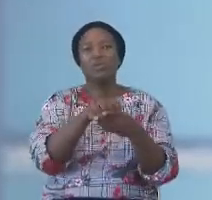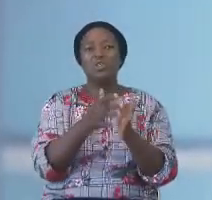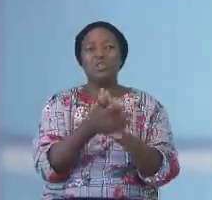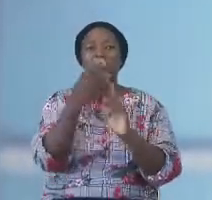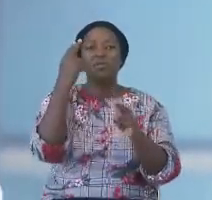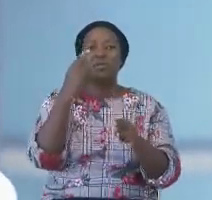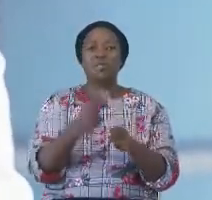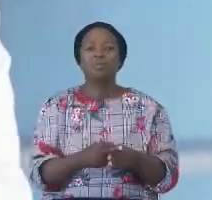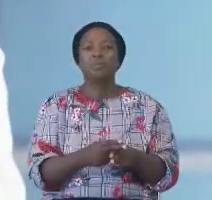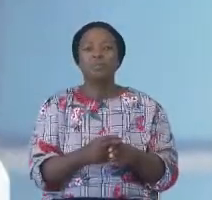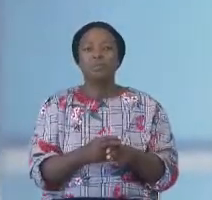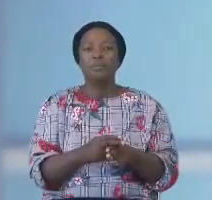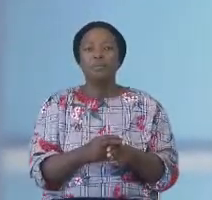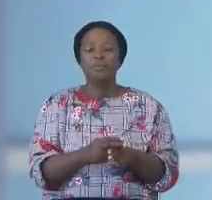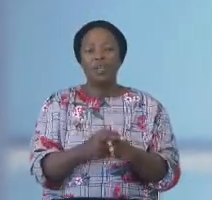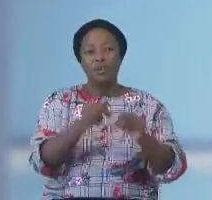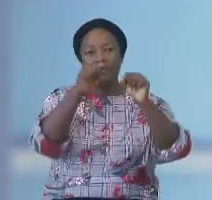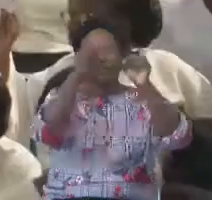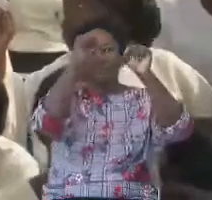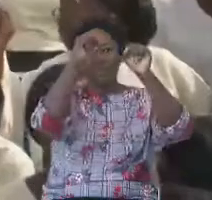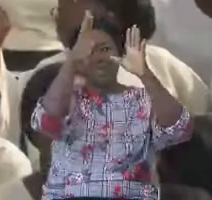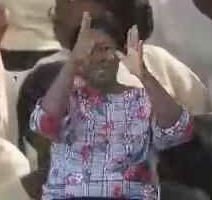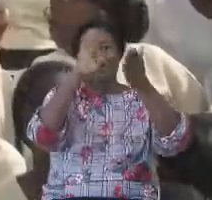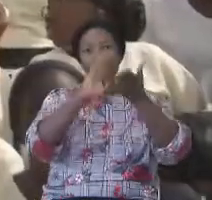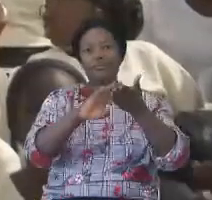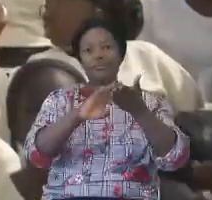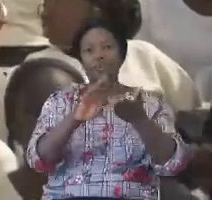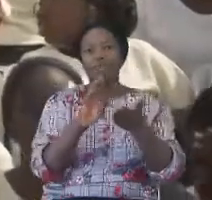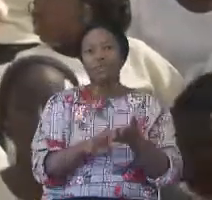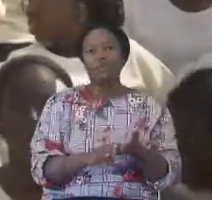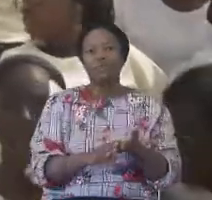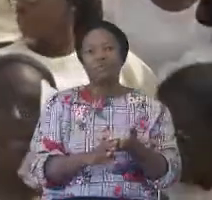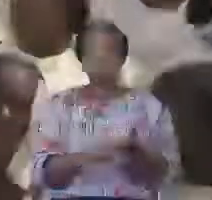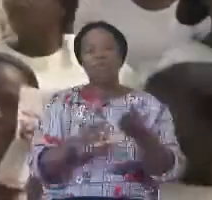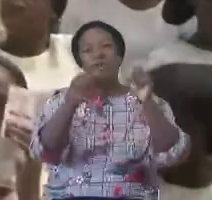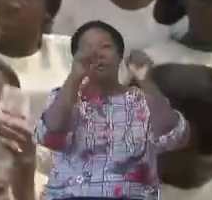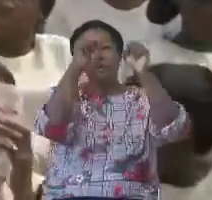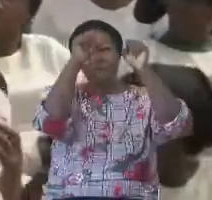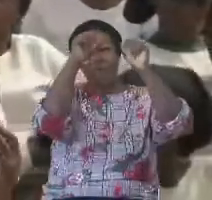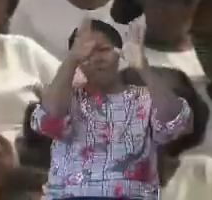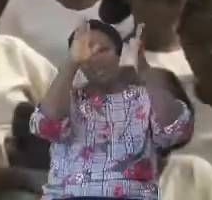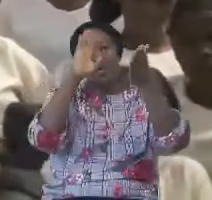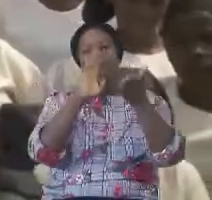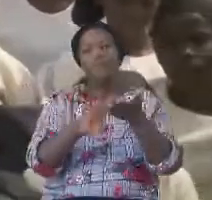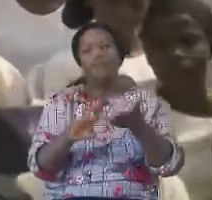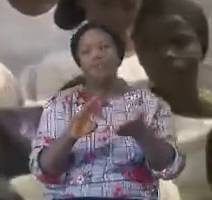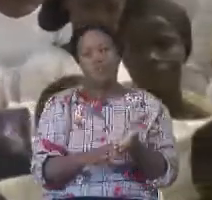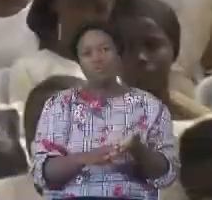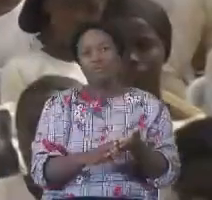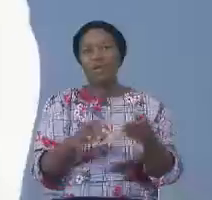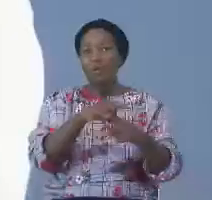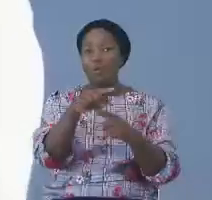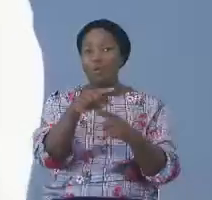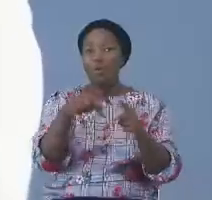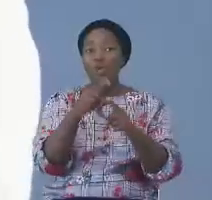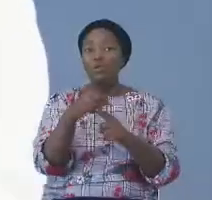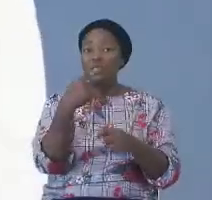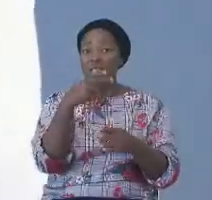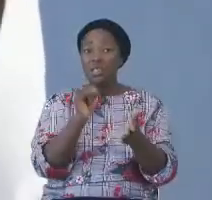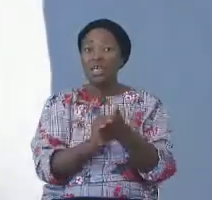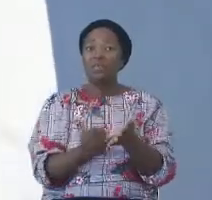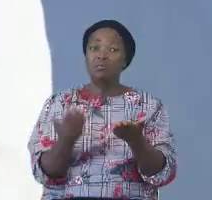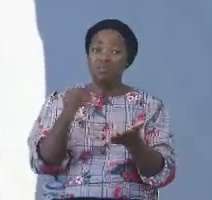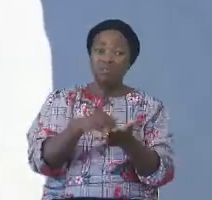prayed will be answered on your behalf in jesus name father forgive